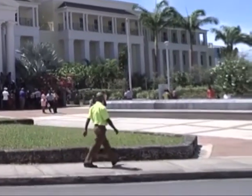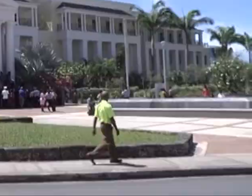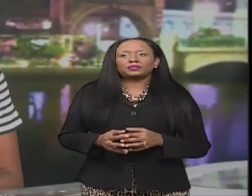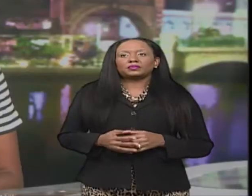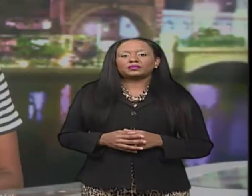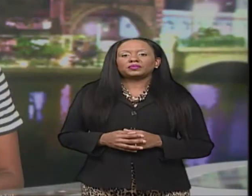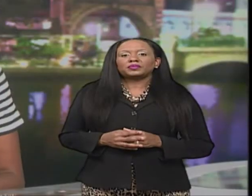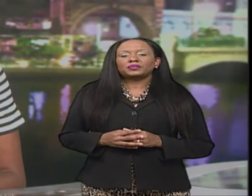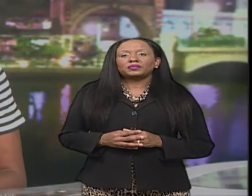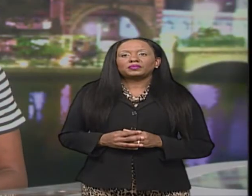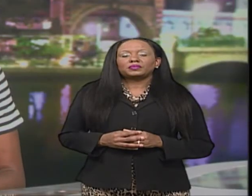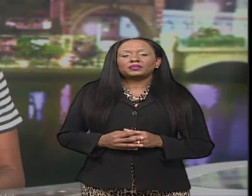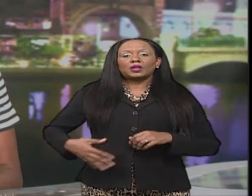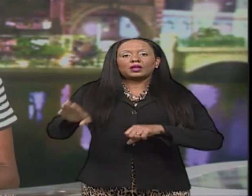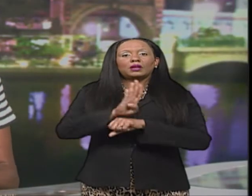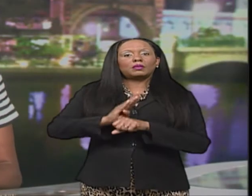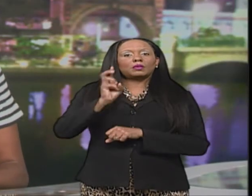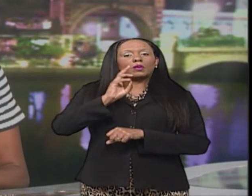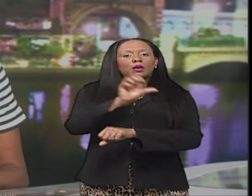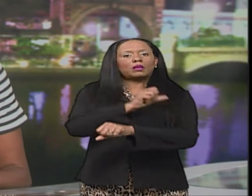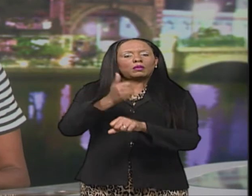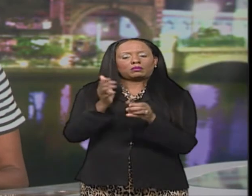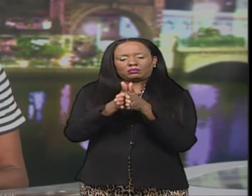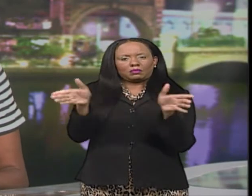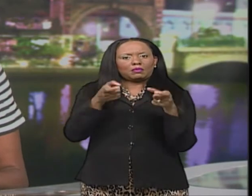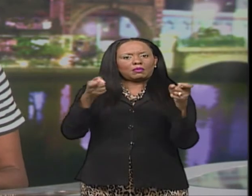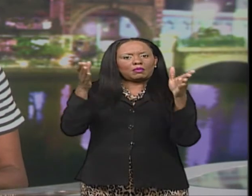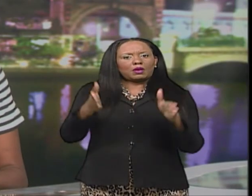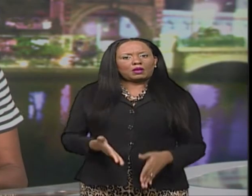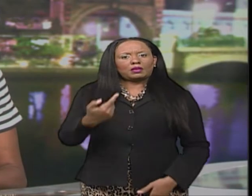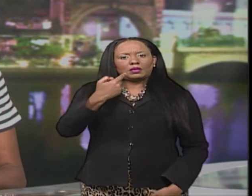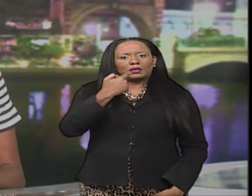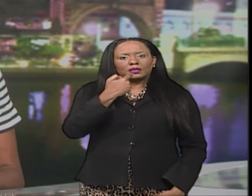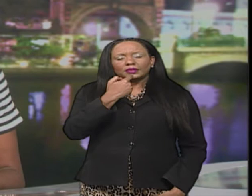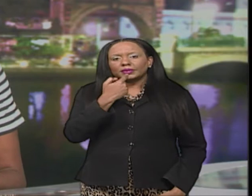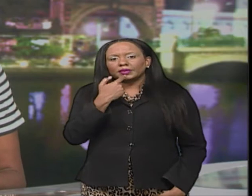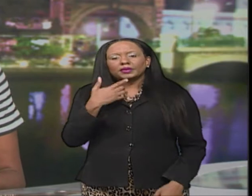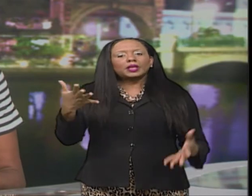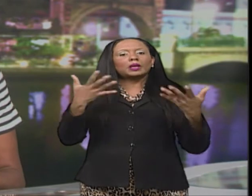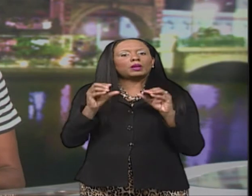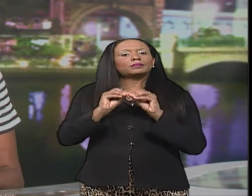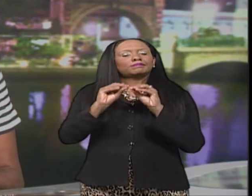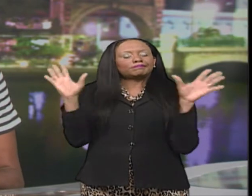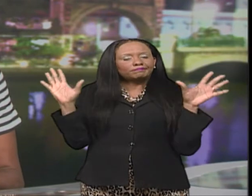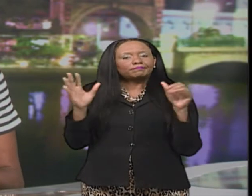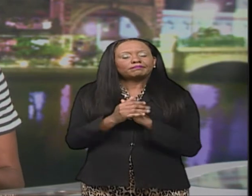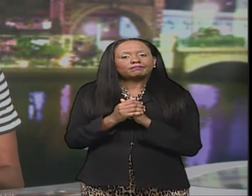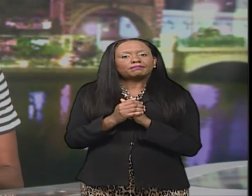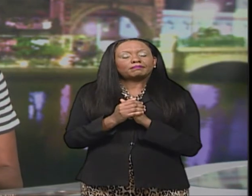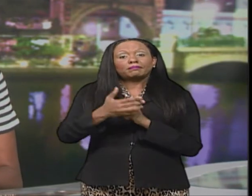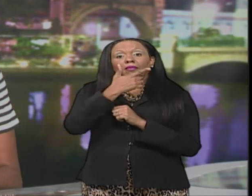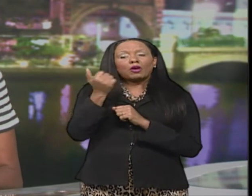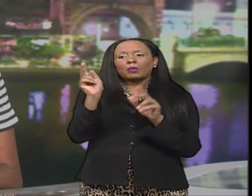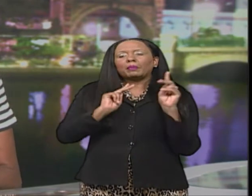News. Thanks, Kareem. Barbados Water Authority General Manager Keith Roy Halliday has sought to